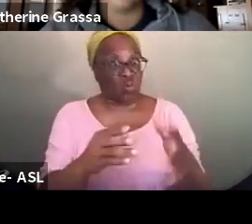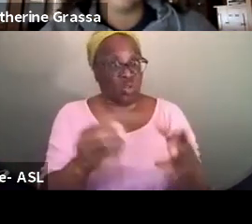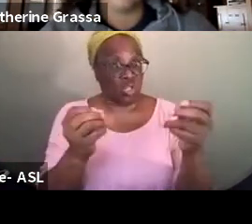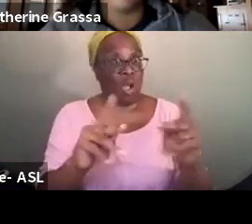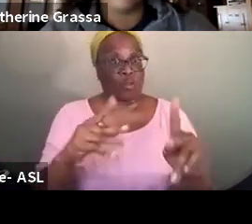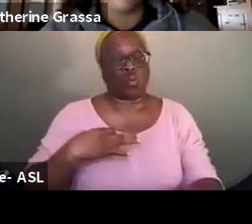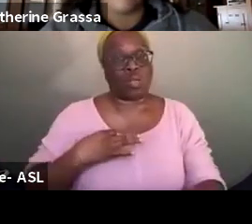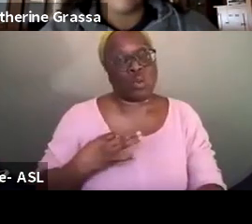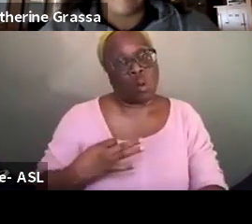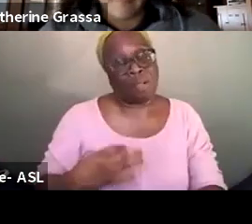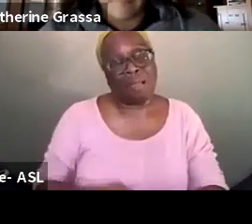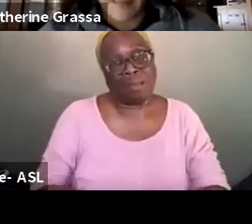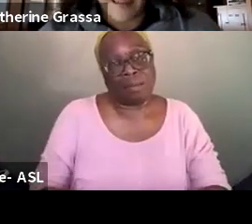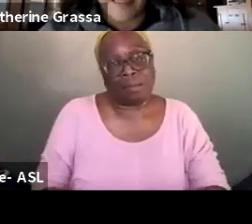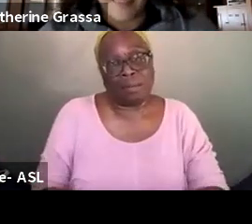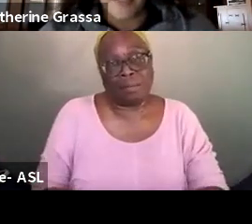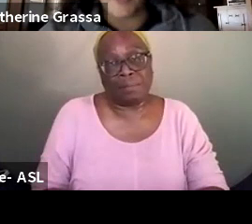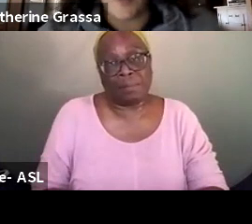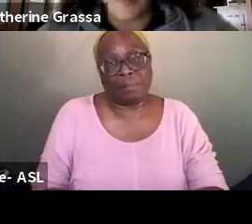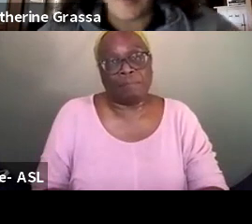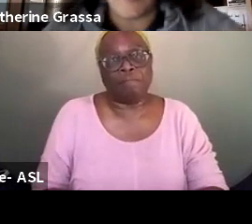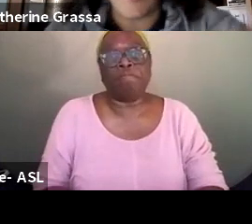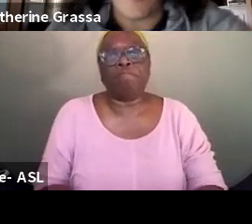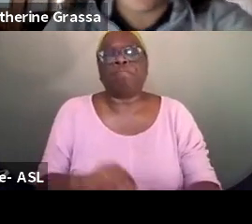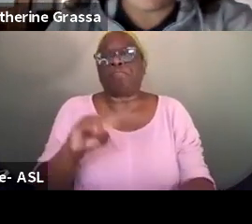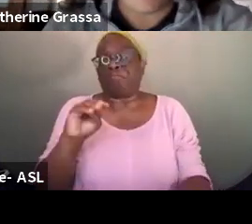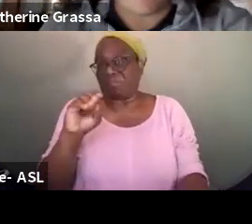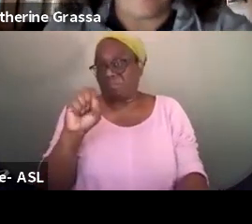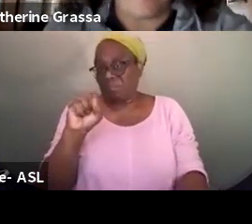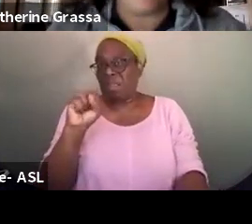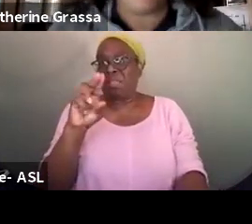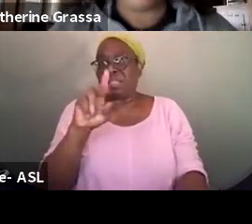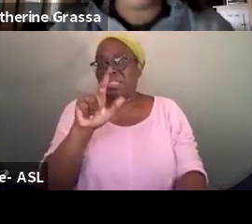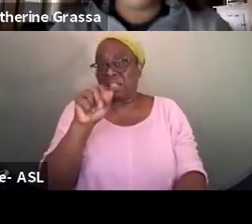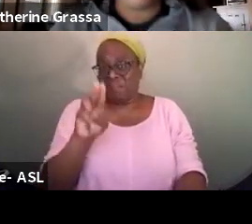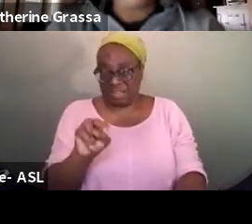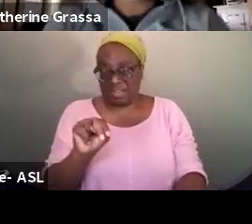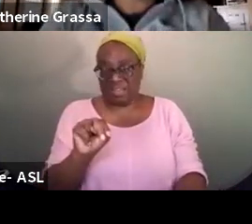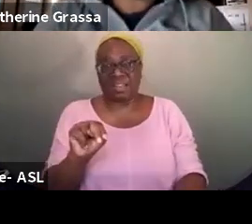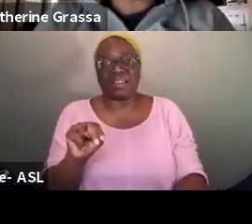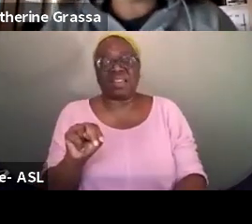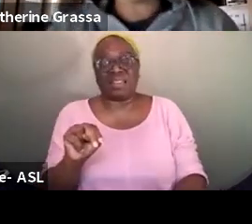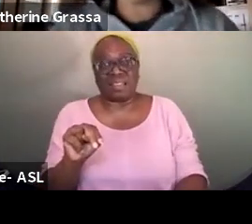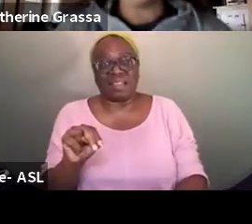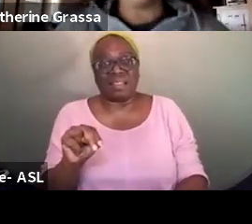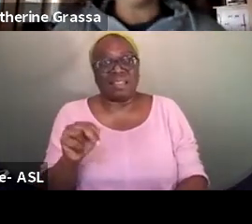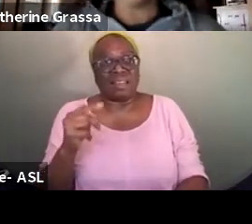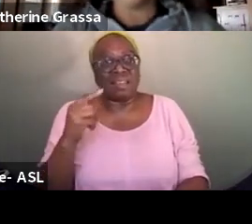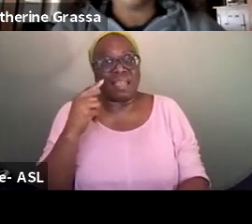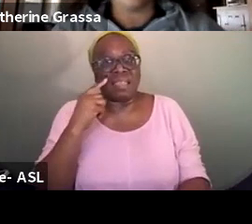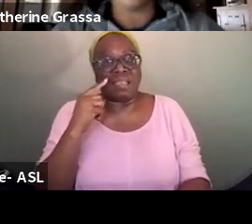Ms. Grassa? I think Dr. Freeman Wisdom was before me, so Oh, wait. I'm sorry. Yes, you're right. Sorry about